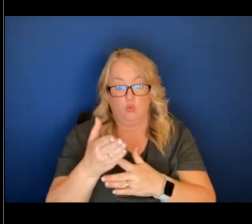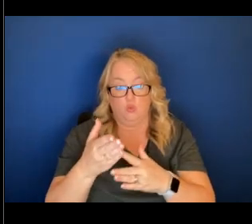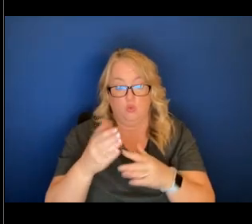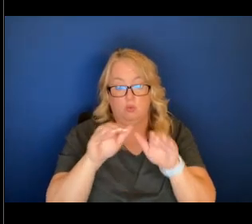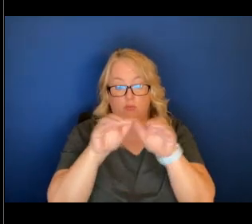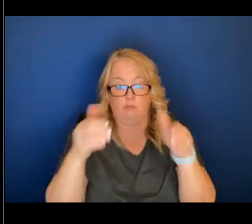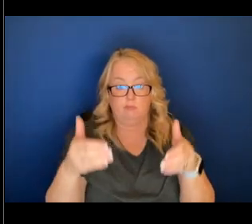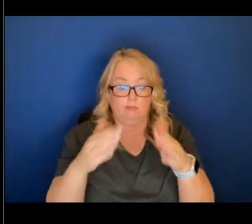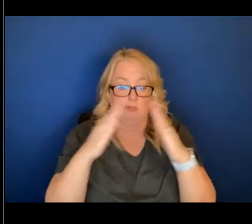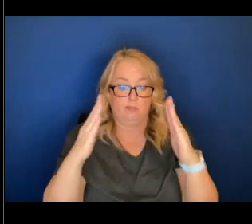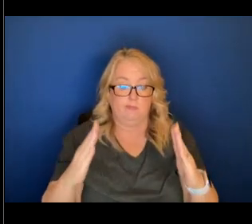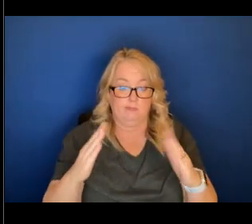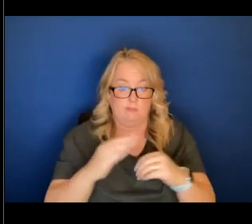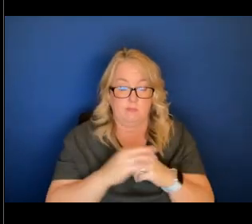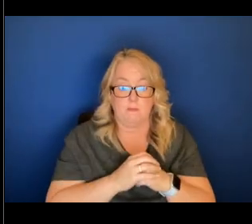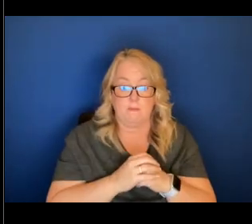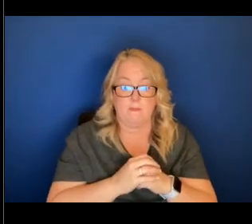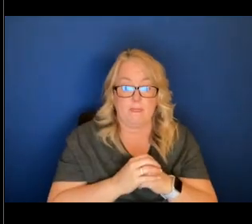dwelling unit.